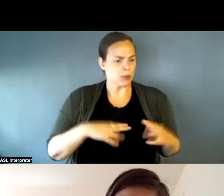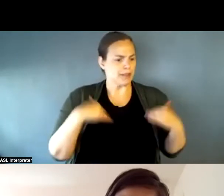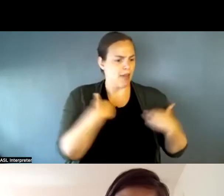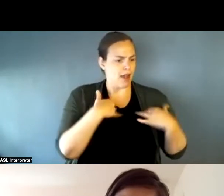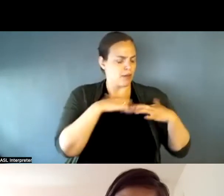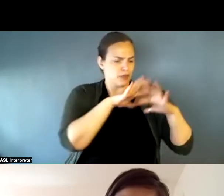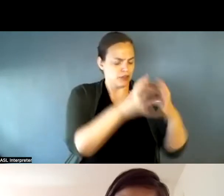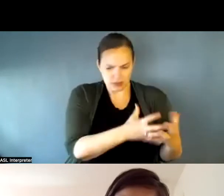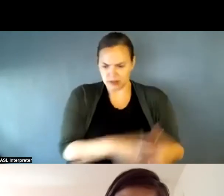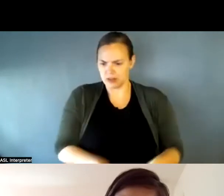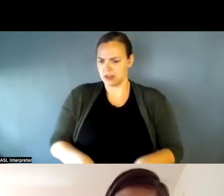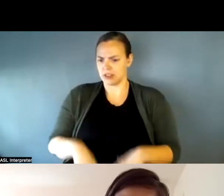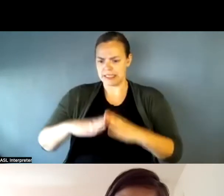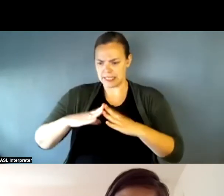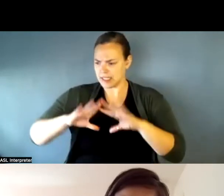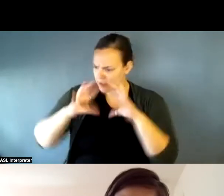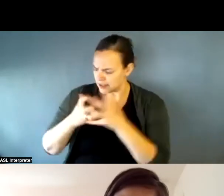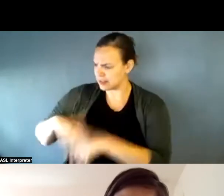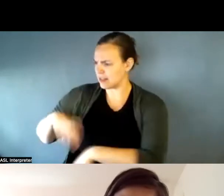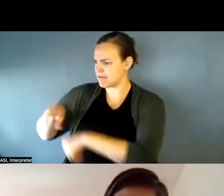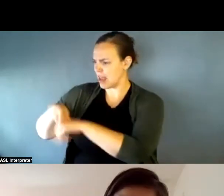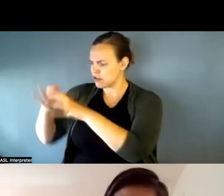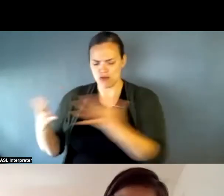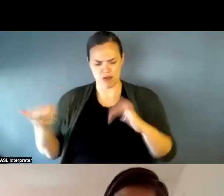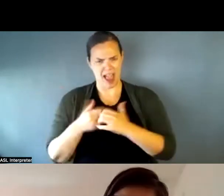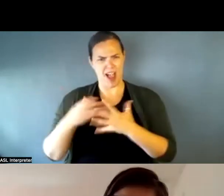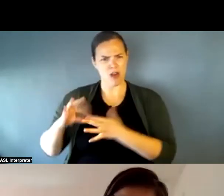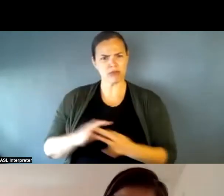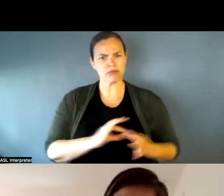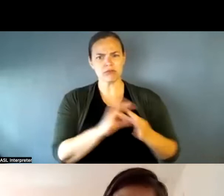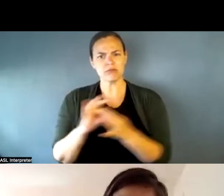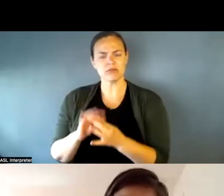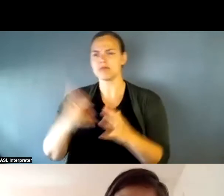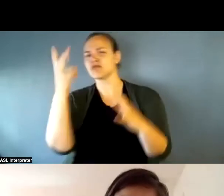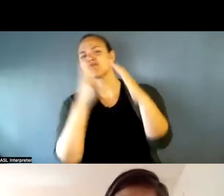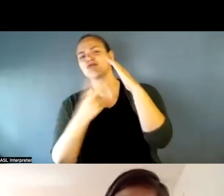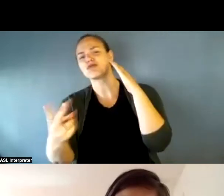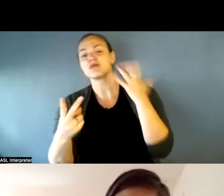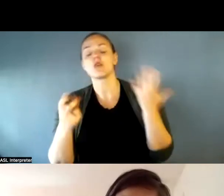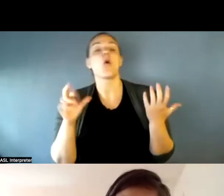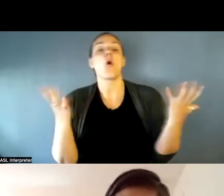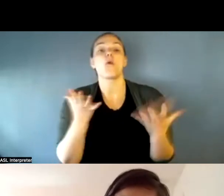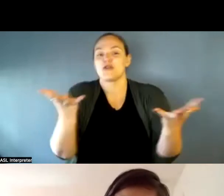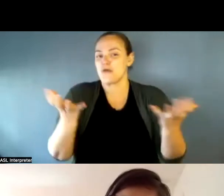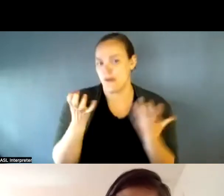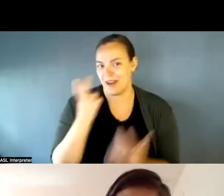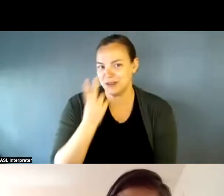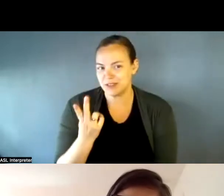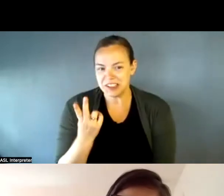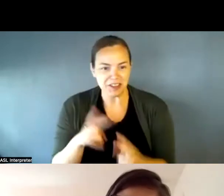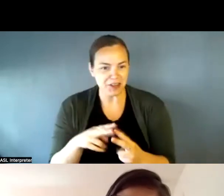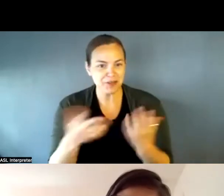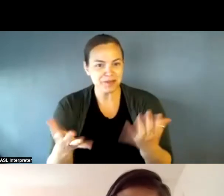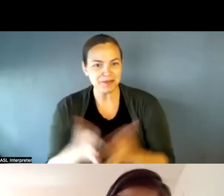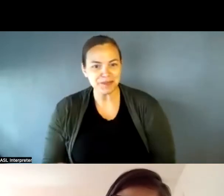the planet, and sort of foretell the future? Or how would you like it to be?